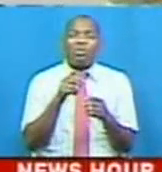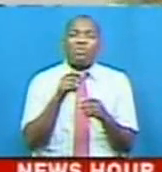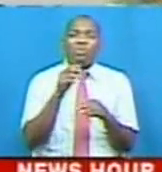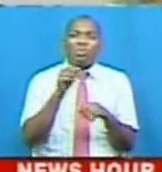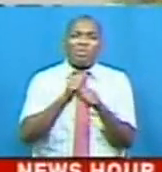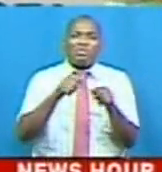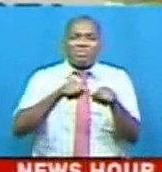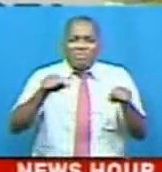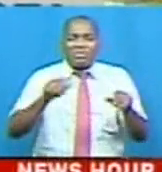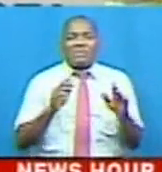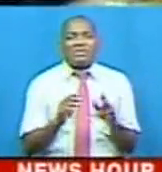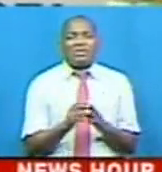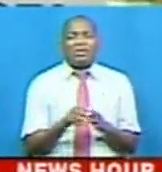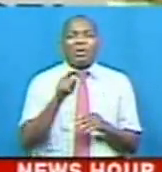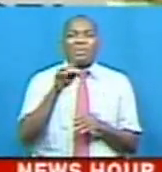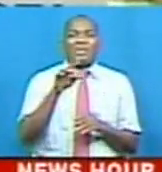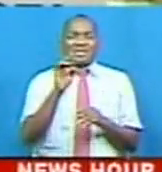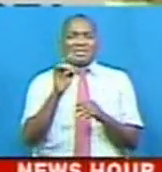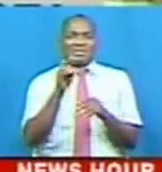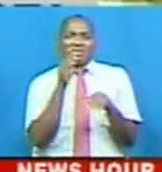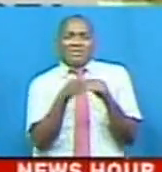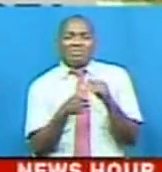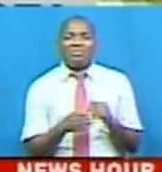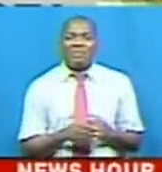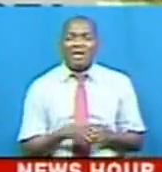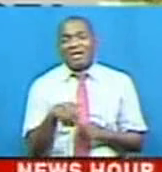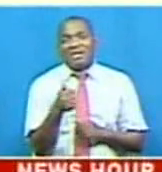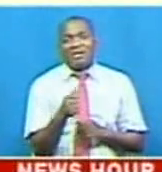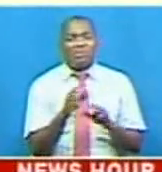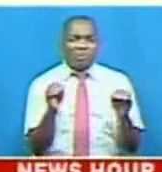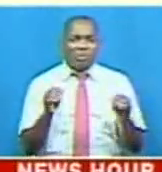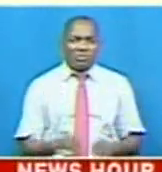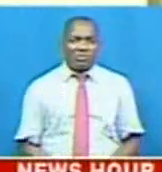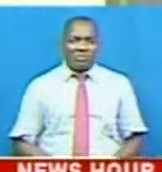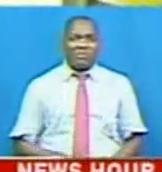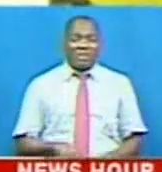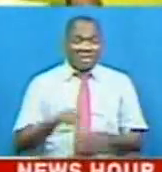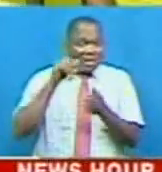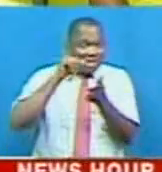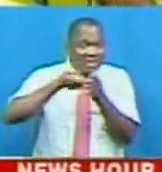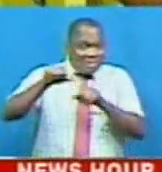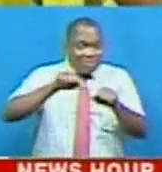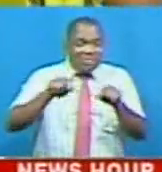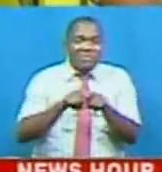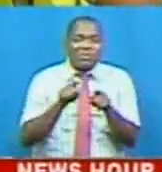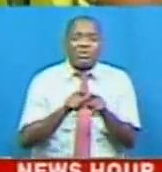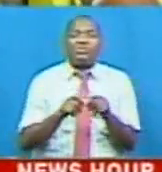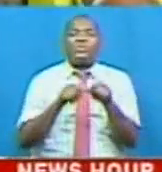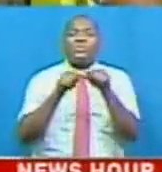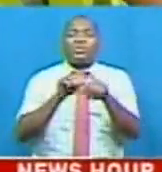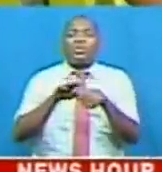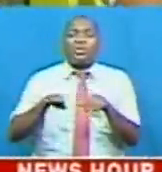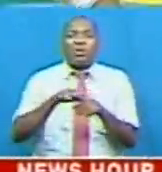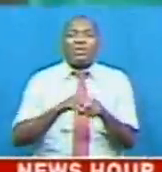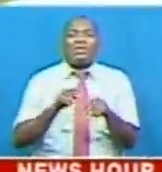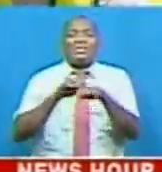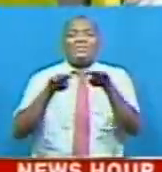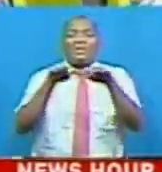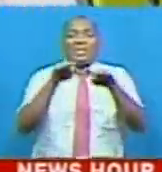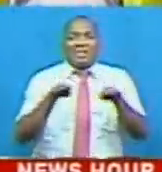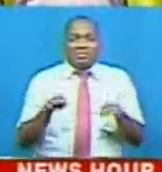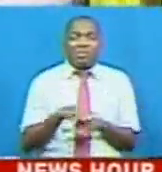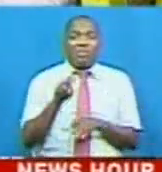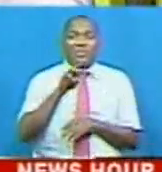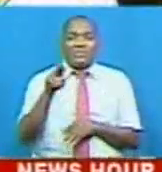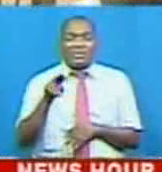2 kilometer exactly. Don't do 1.8 and we pay you for it. The assessment is to be conducted in phases.